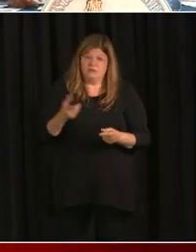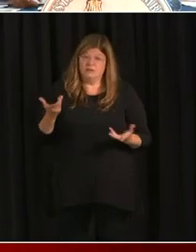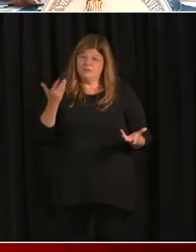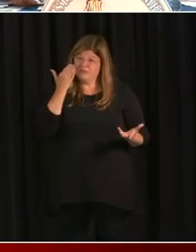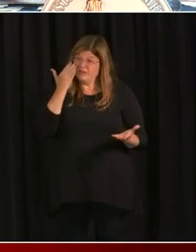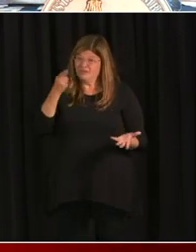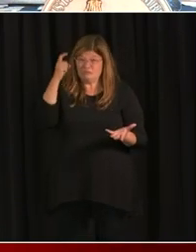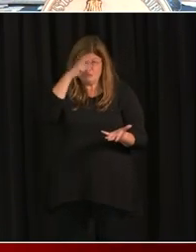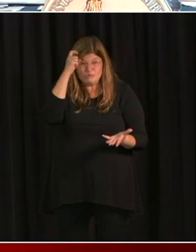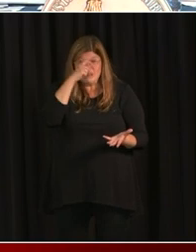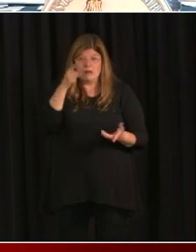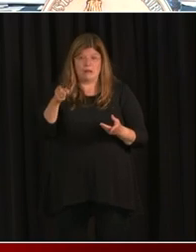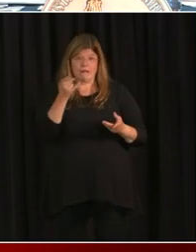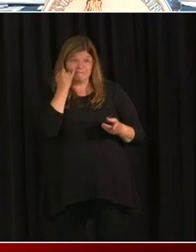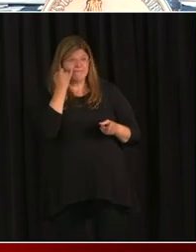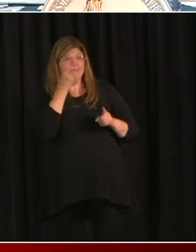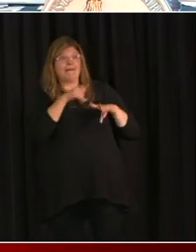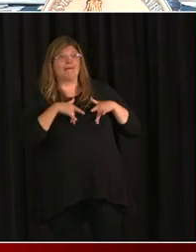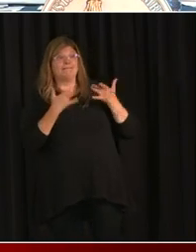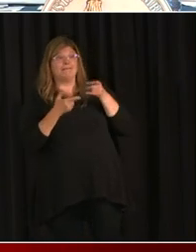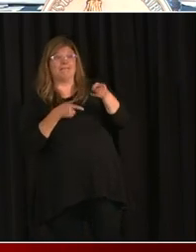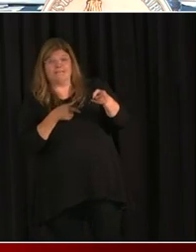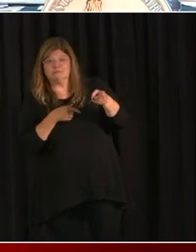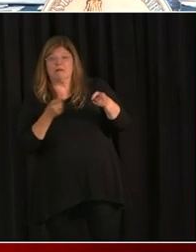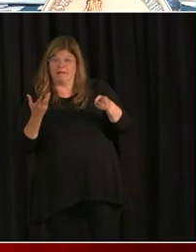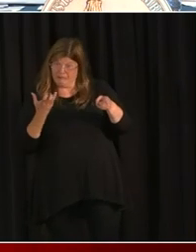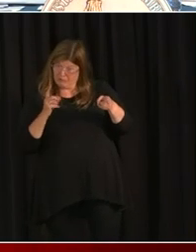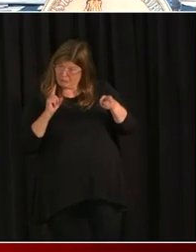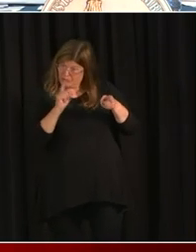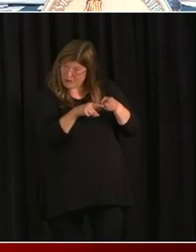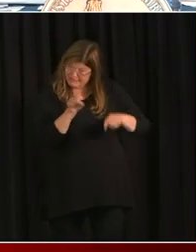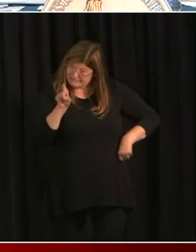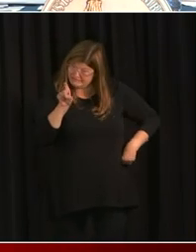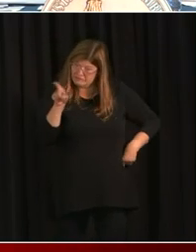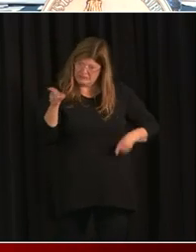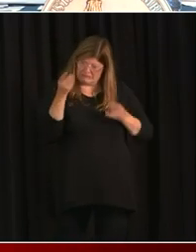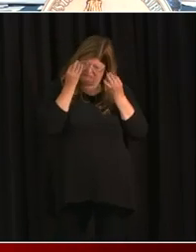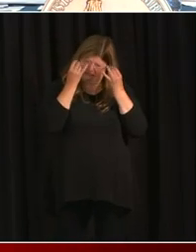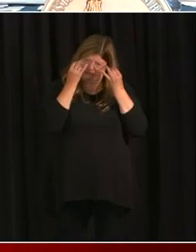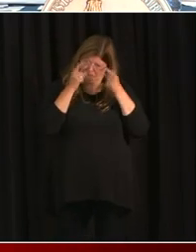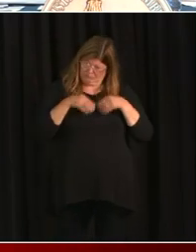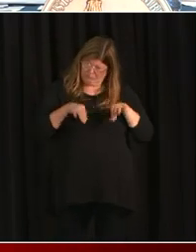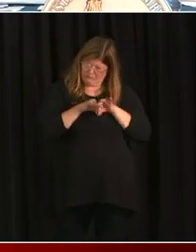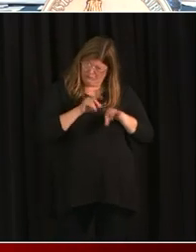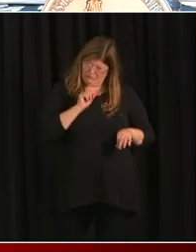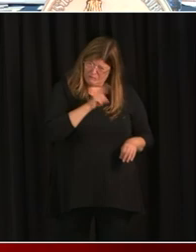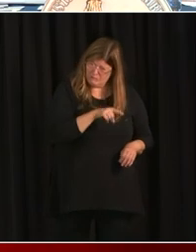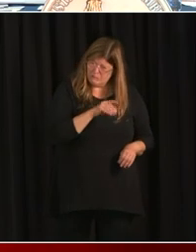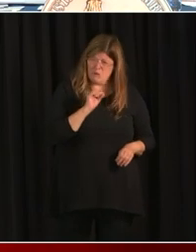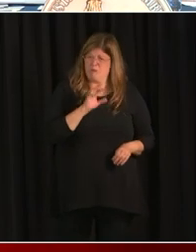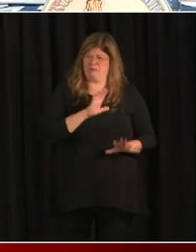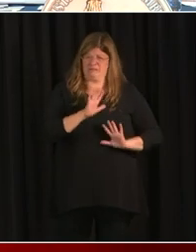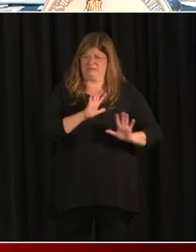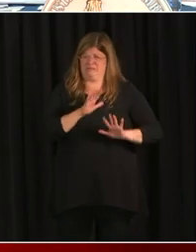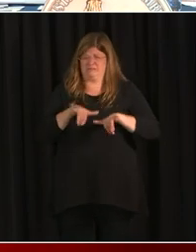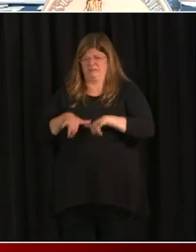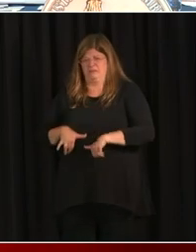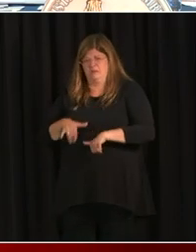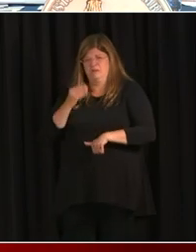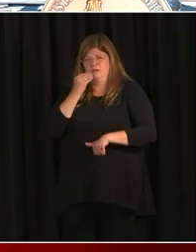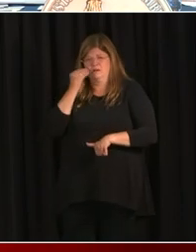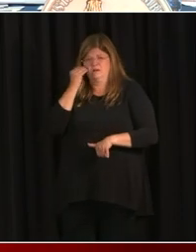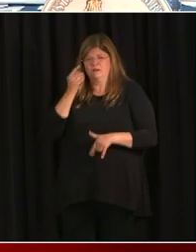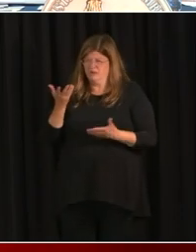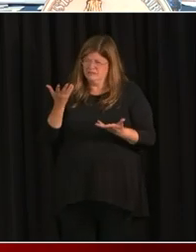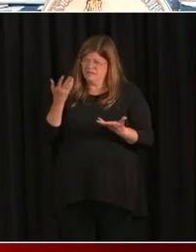we know those are good reminders. There are others, including staying at home if you're feeling